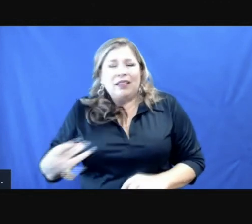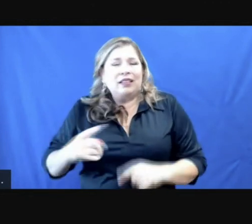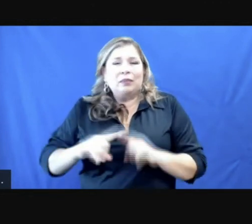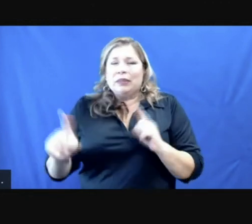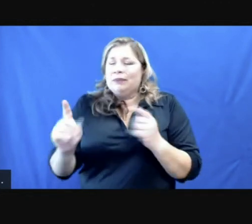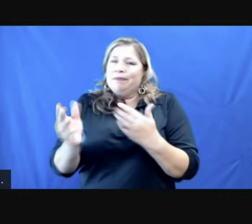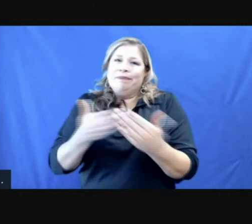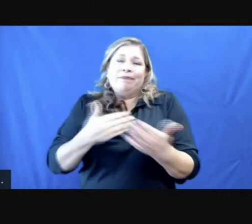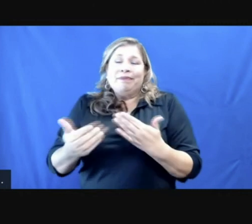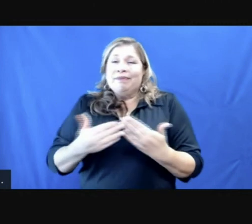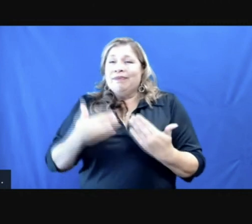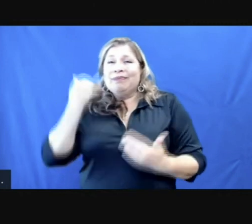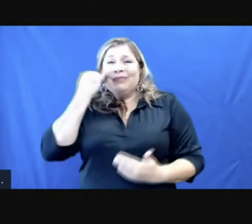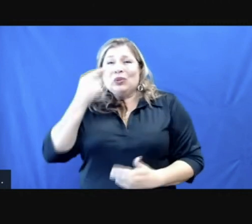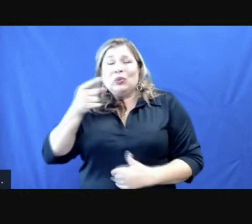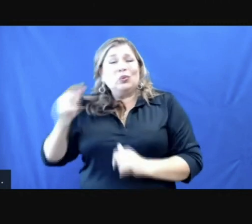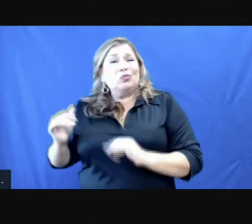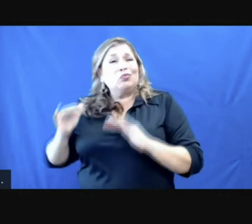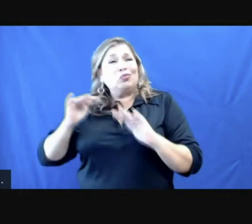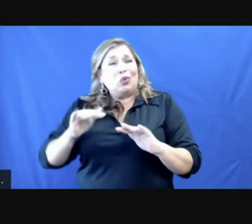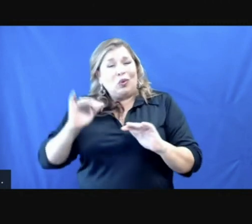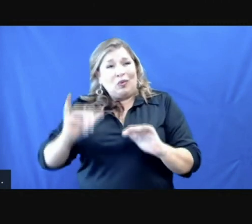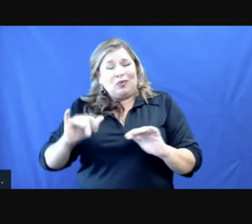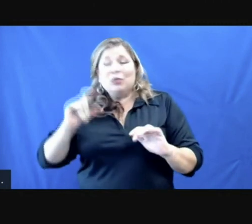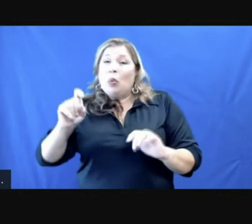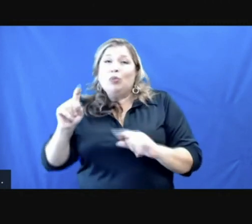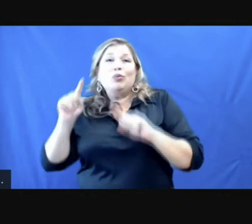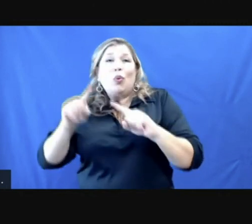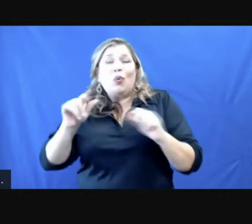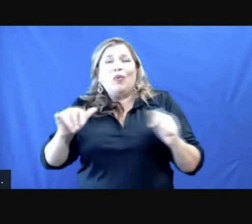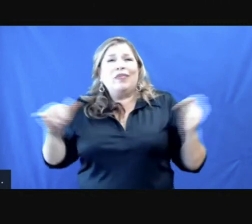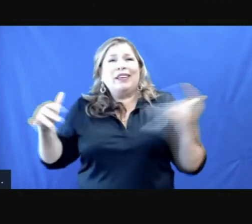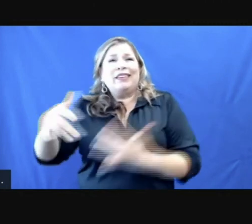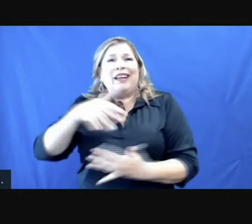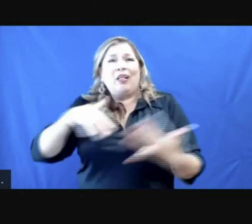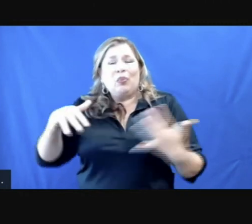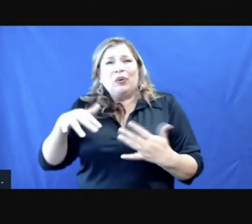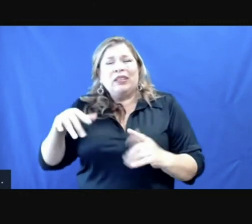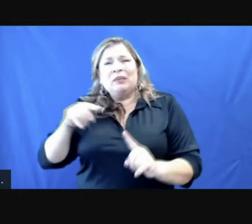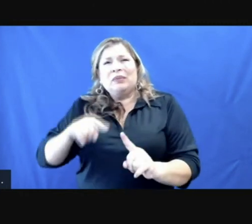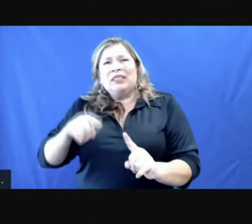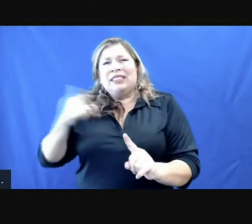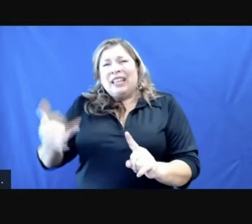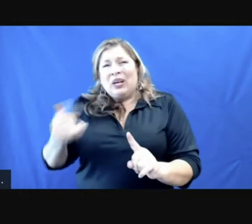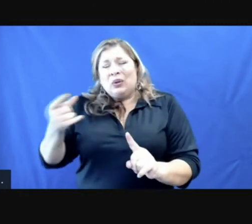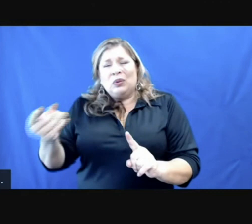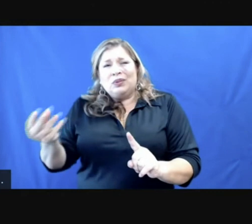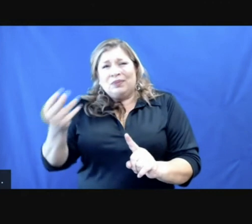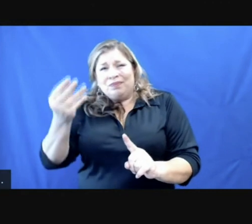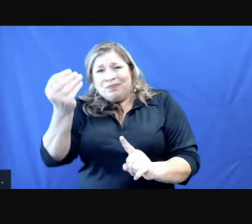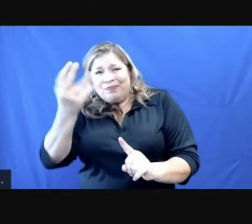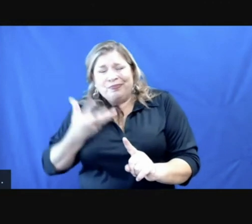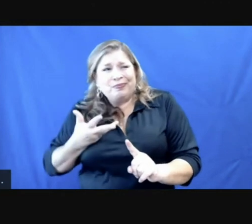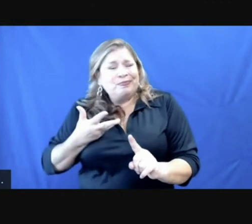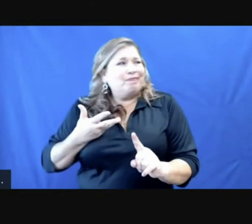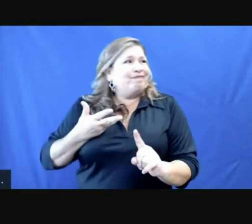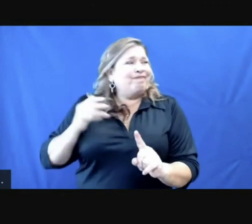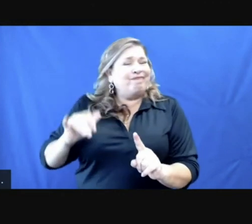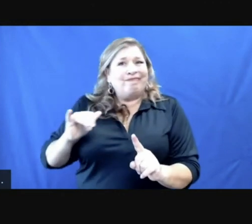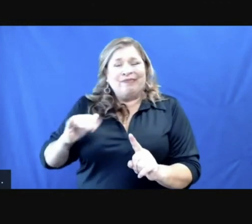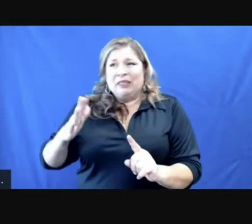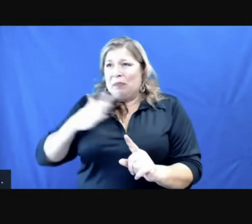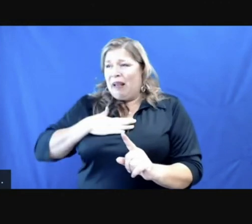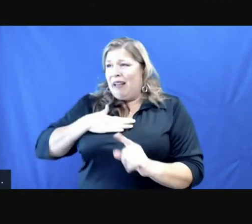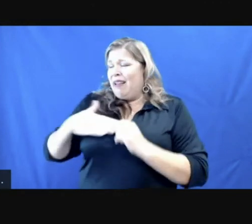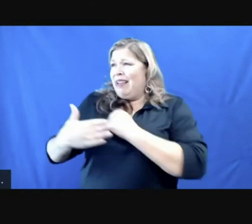a planned gathering today, and you feel that the news today and the situation in your own county, pick up